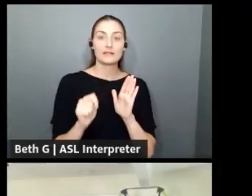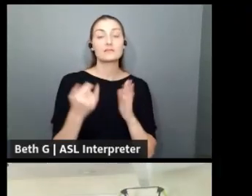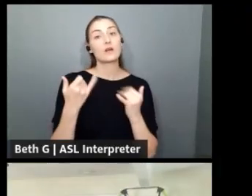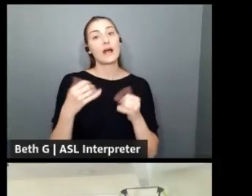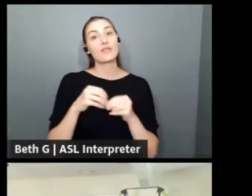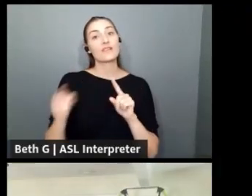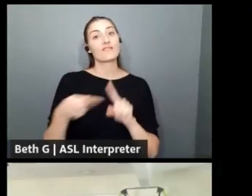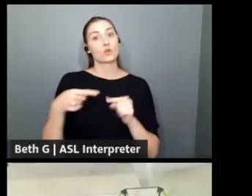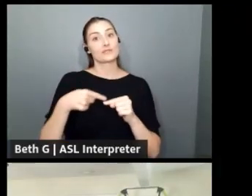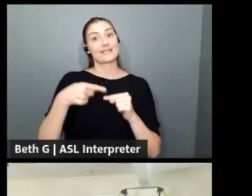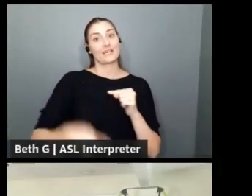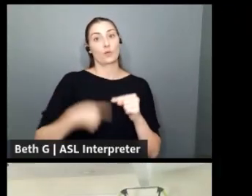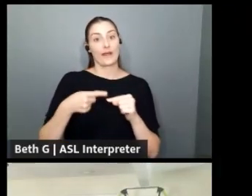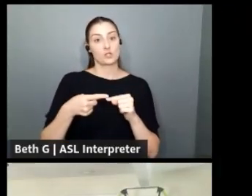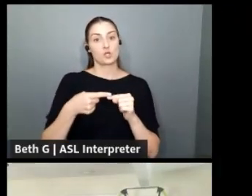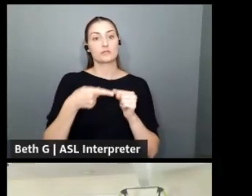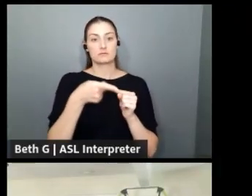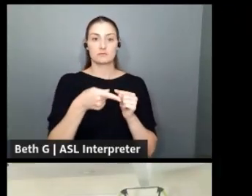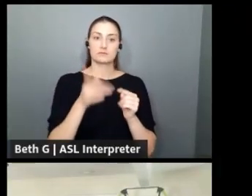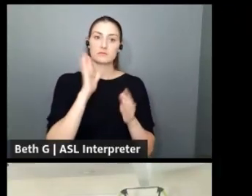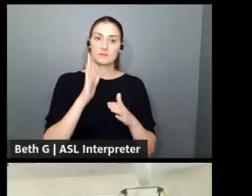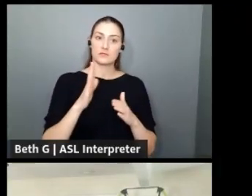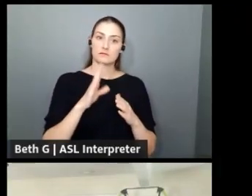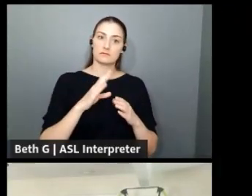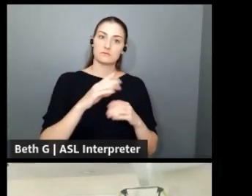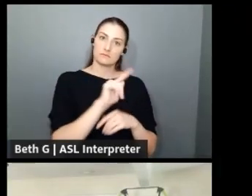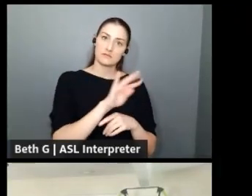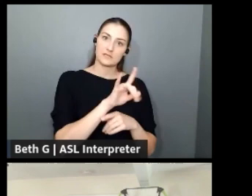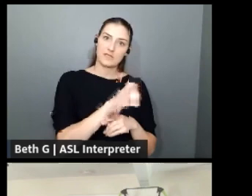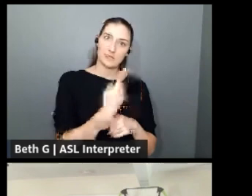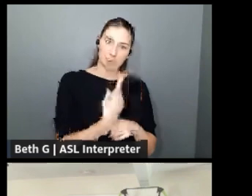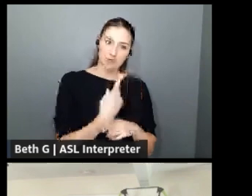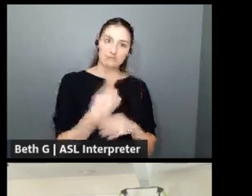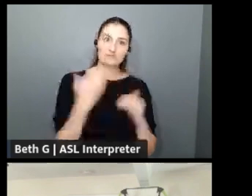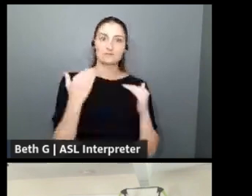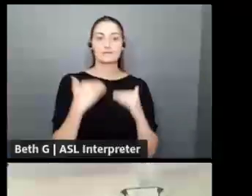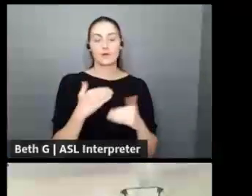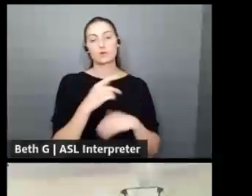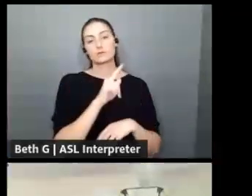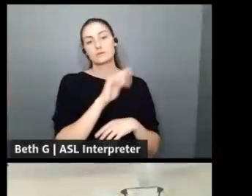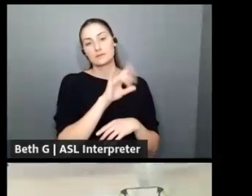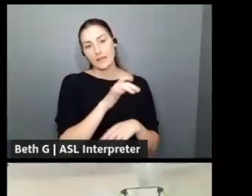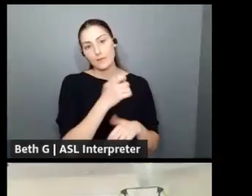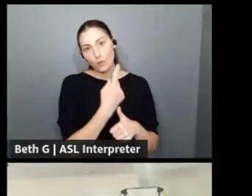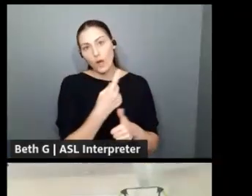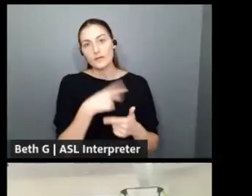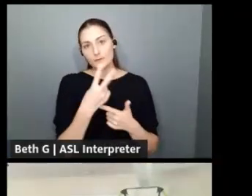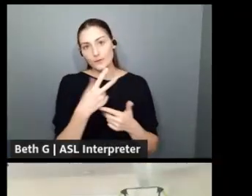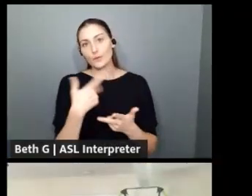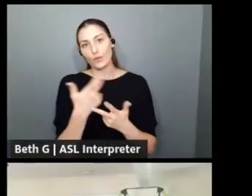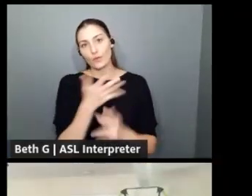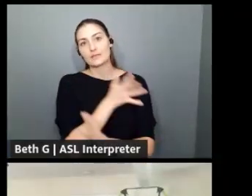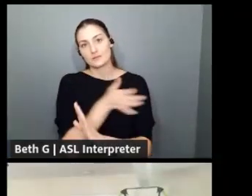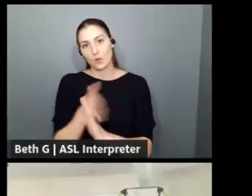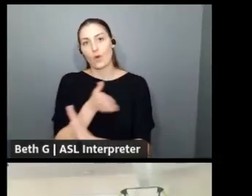would resolve to table 1. So this would be DynamoDB table 1, DynamoDB table 2, and so on. And below that, we've